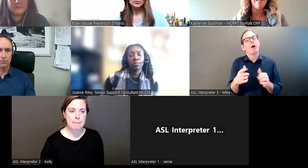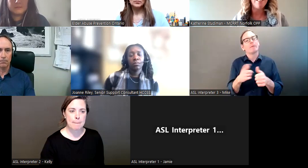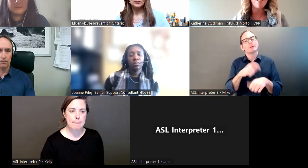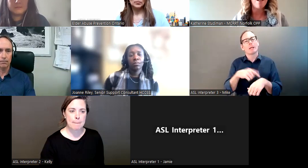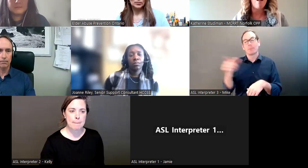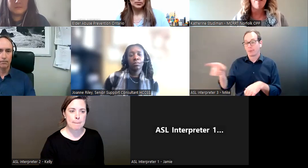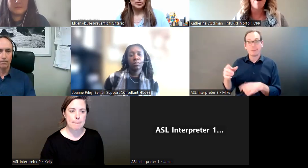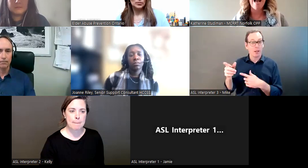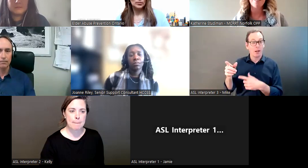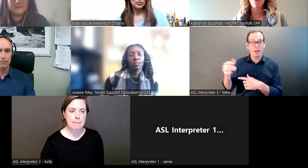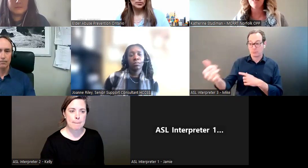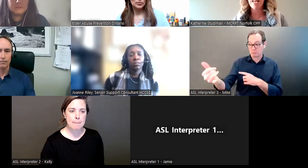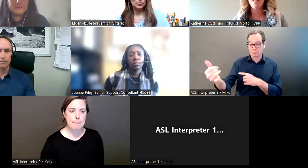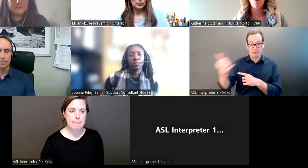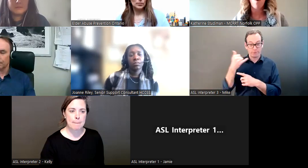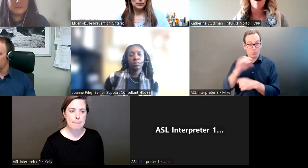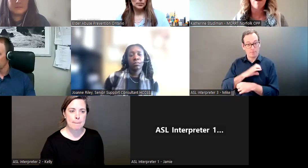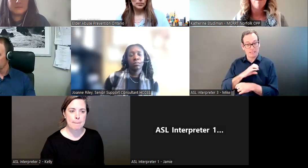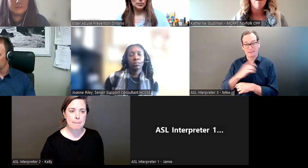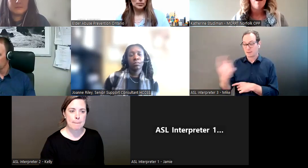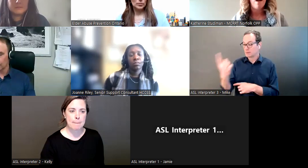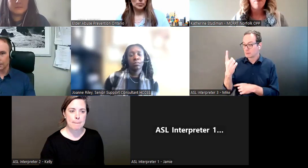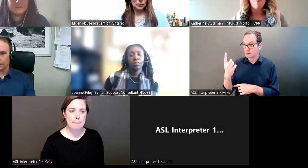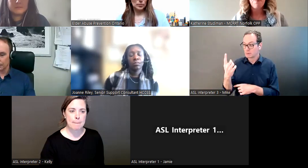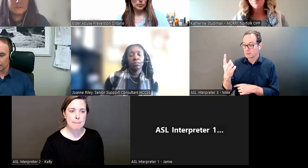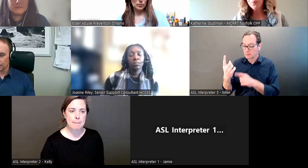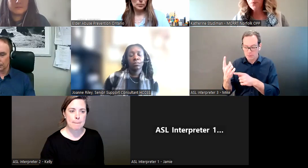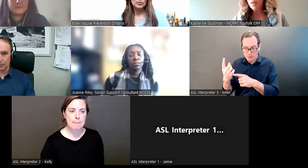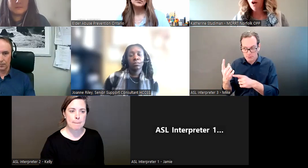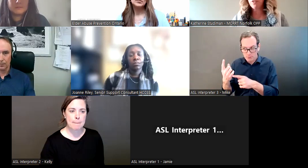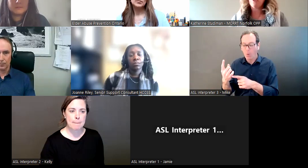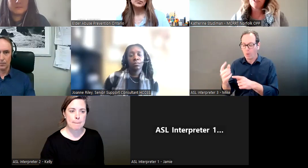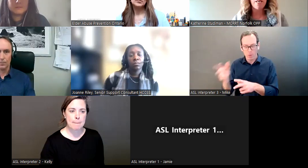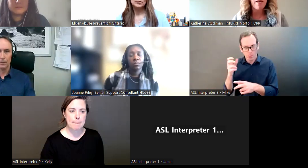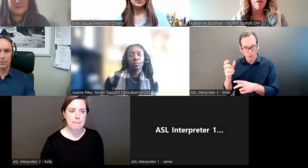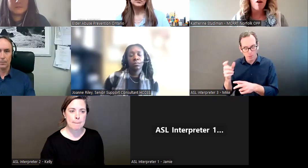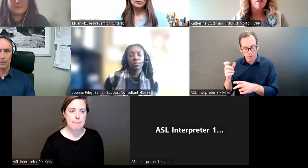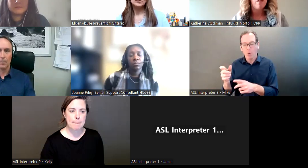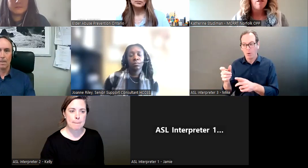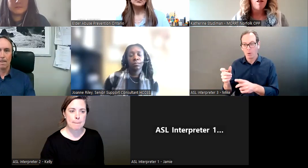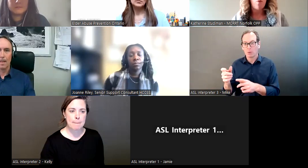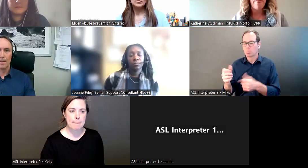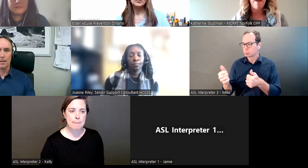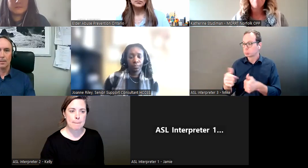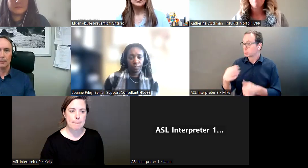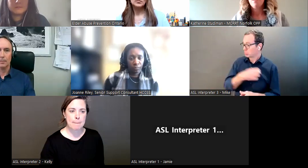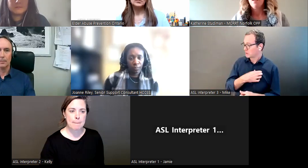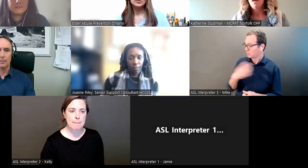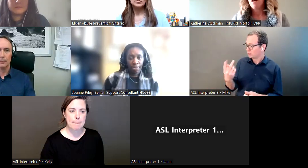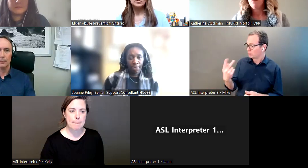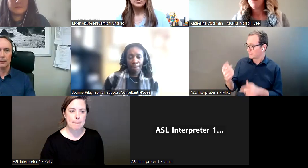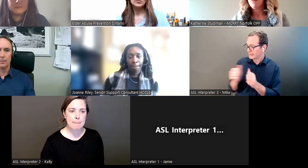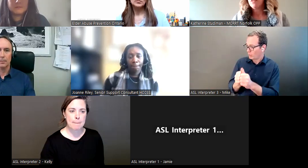in, and I'll either ask to attend, or the officer will just take me along with them.